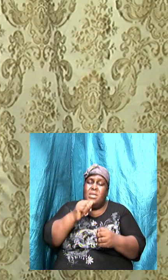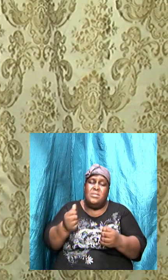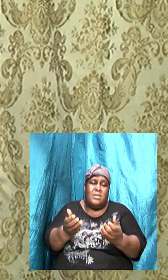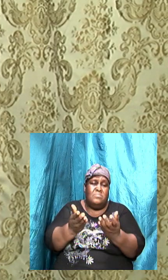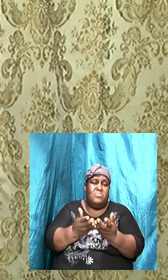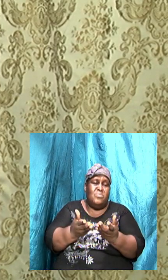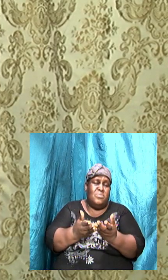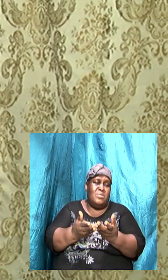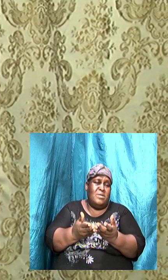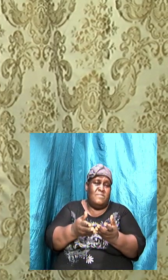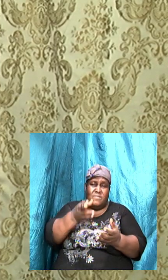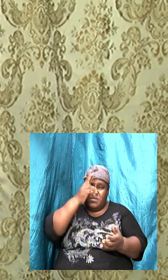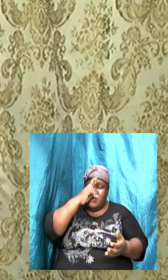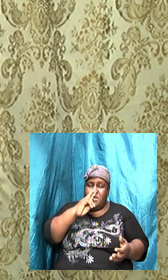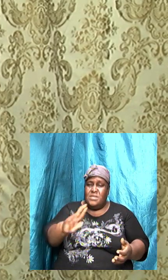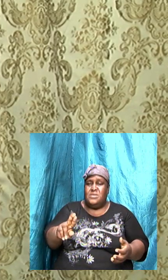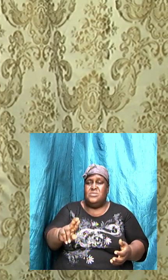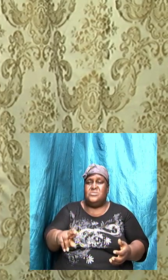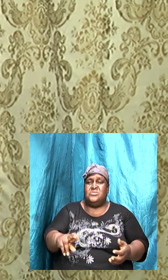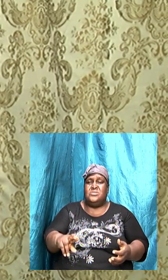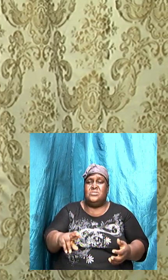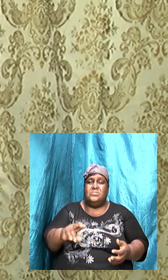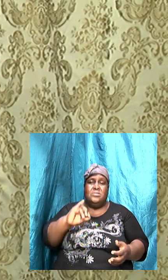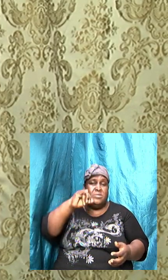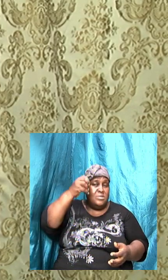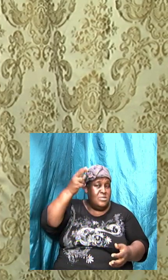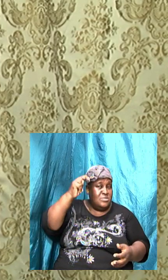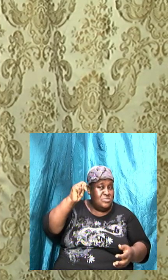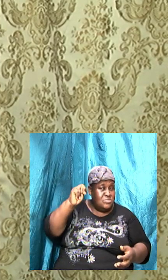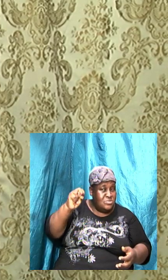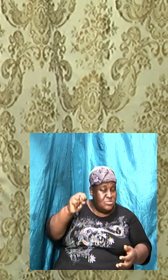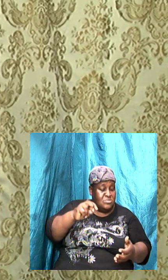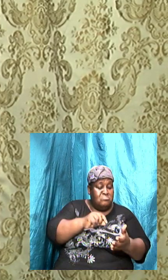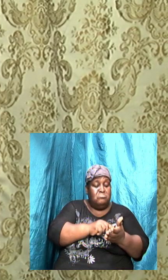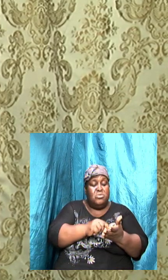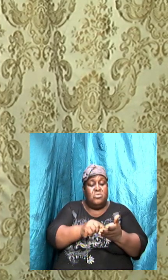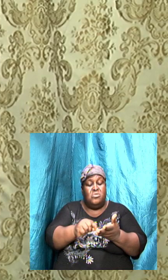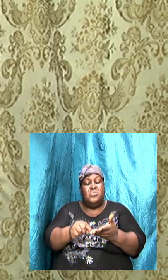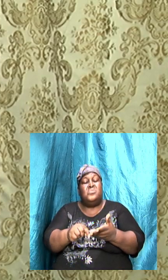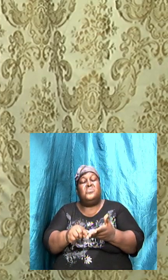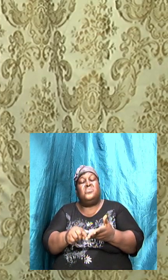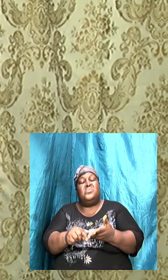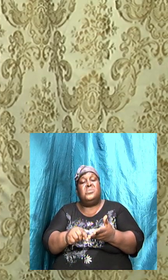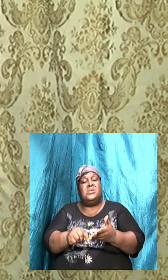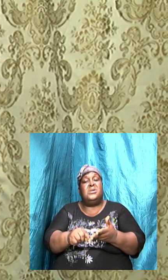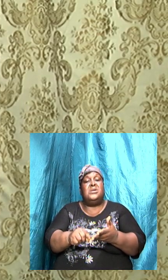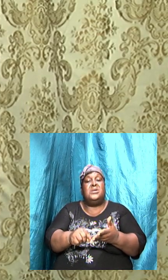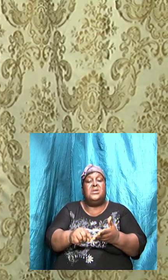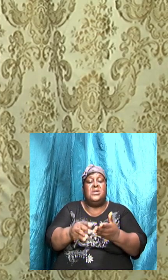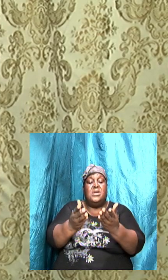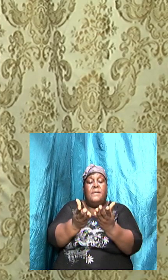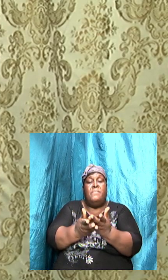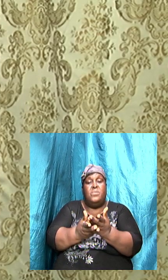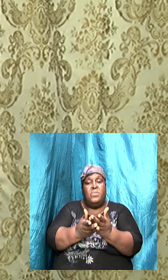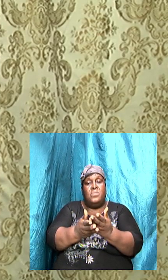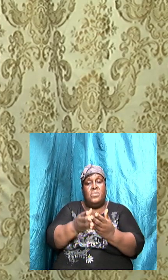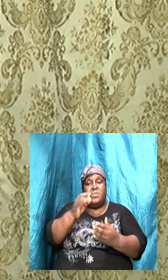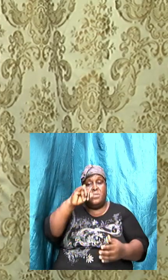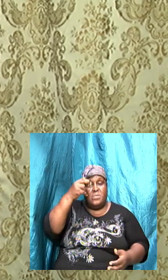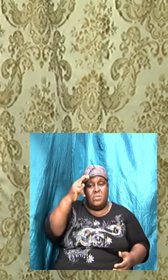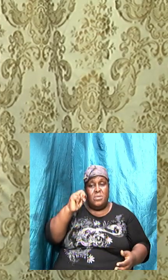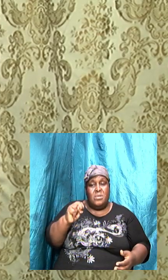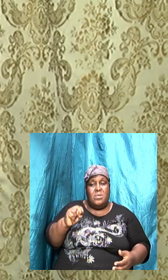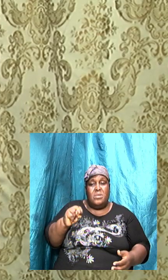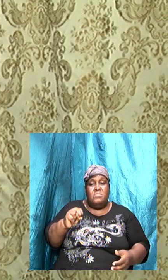let us believe. It was John that penned the book as the writer, but the author was none other than the